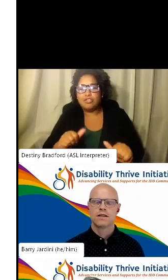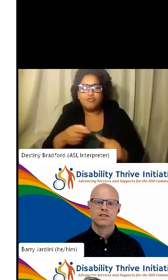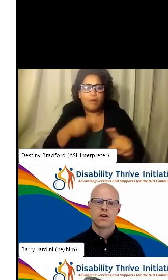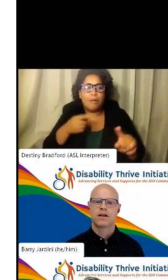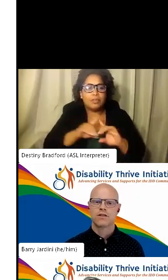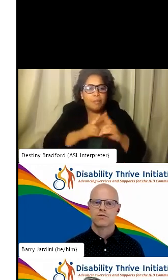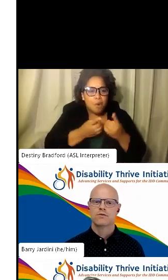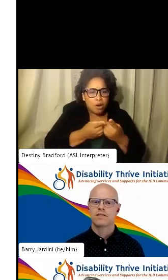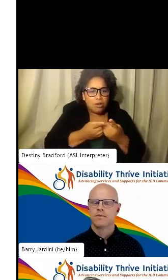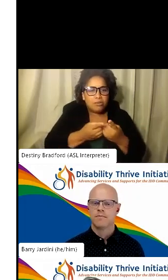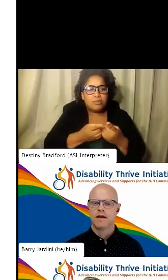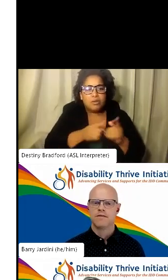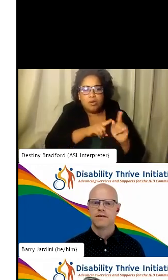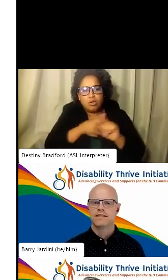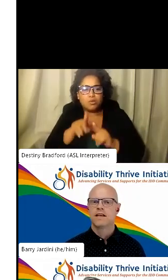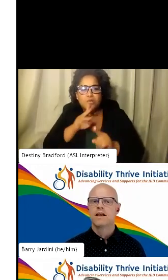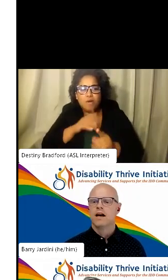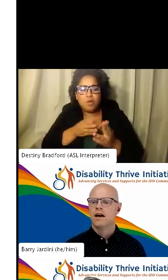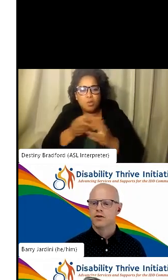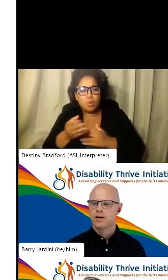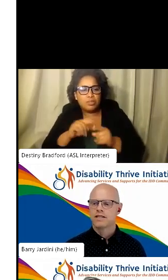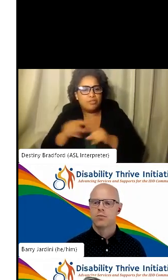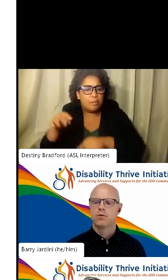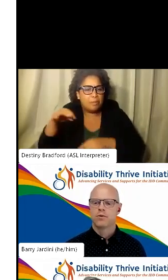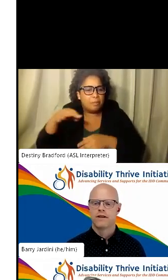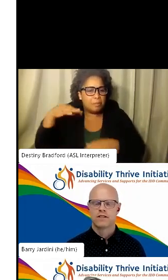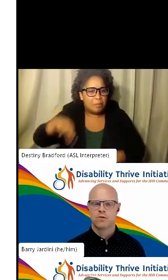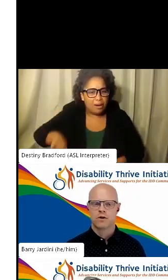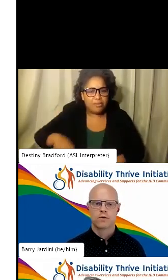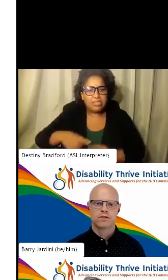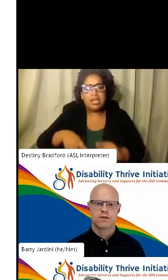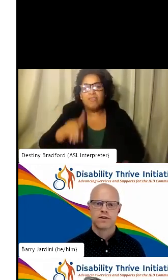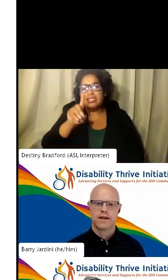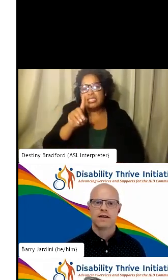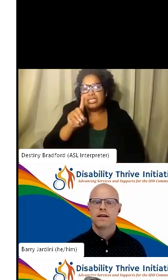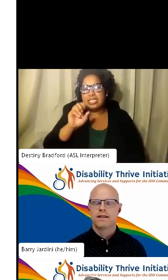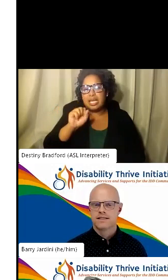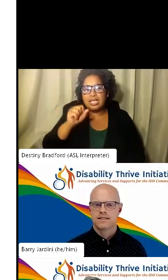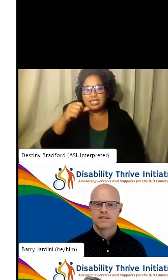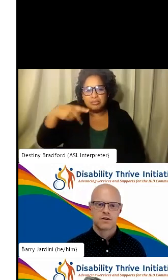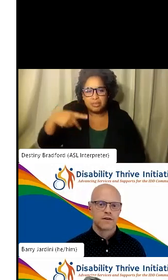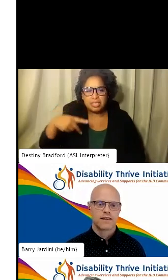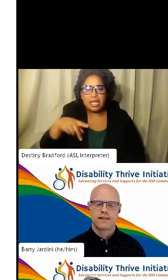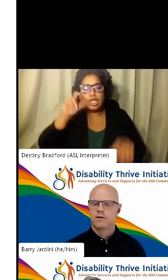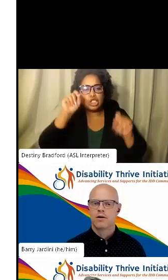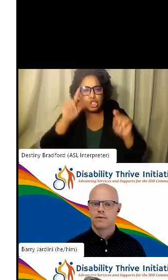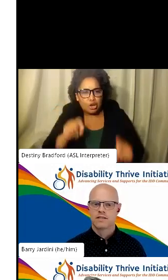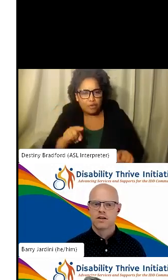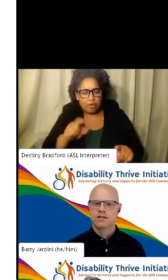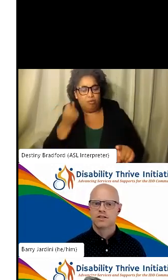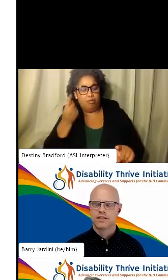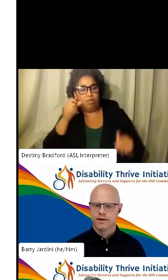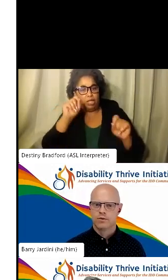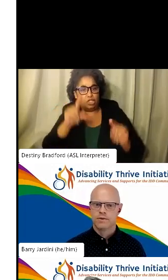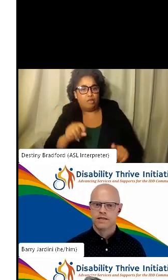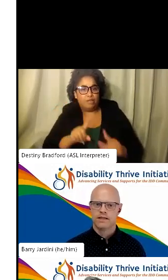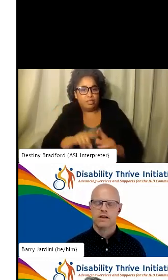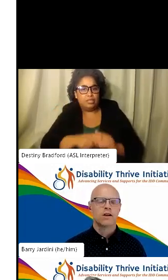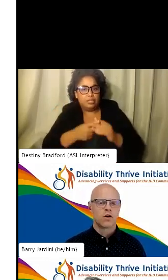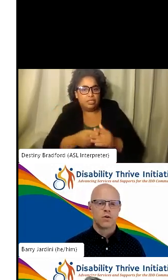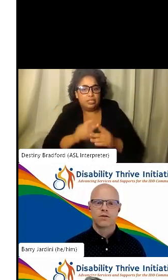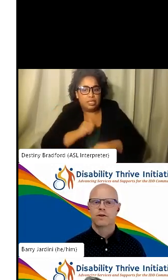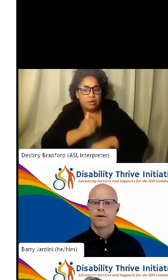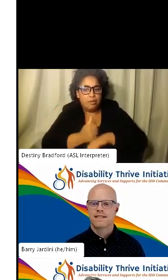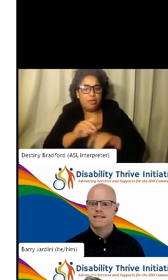as well as talking through some of the benefits of the Direct Support Professional Workforce Survey. This is a survey that the department has launched, and they will